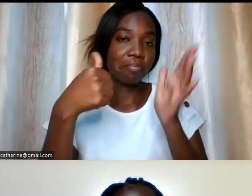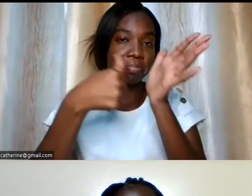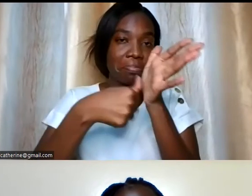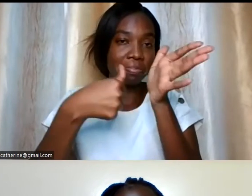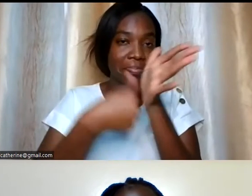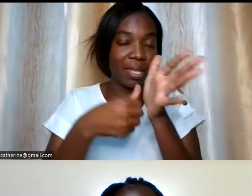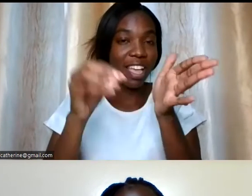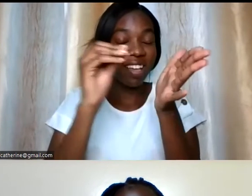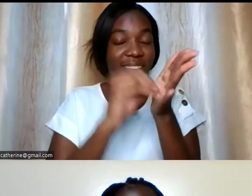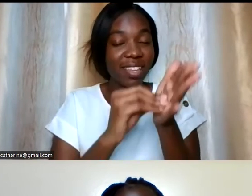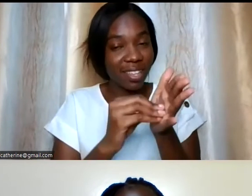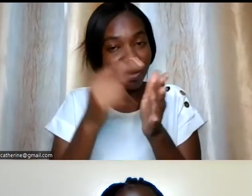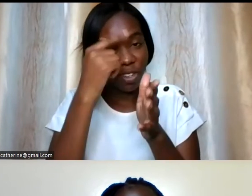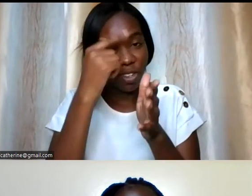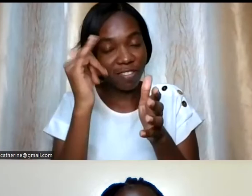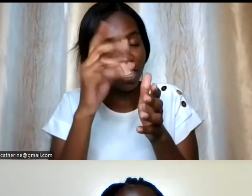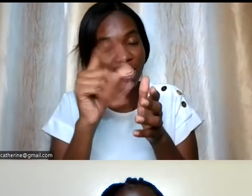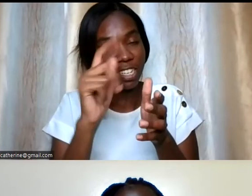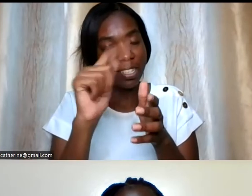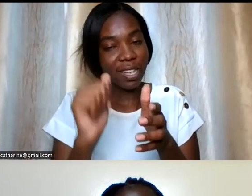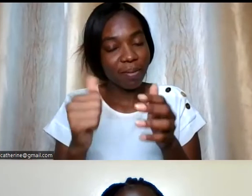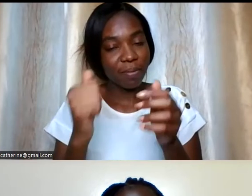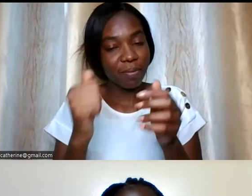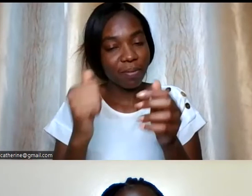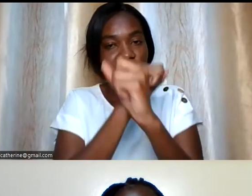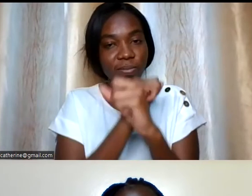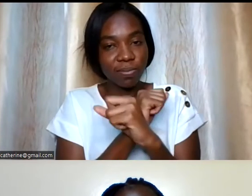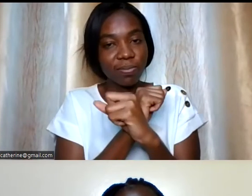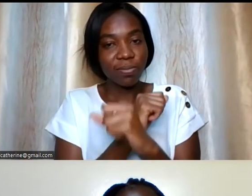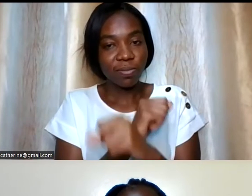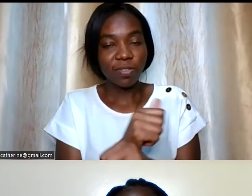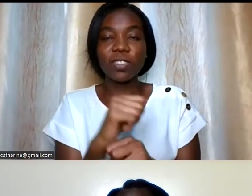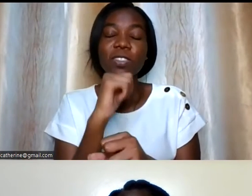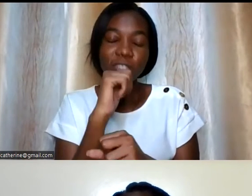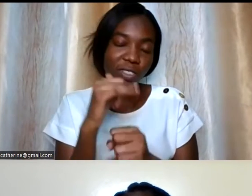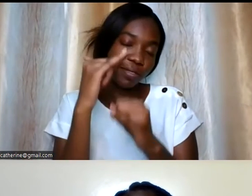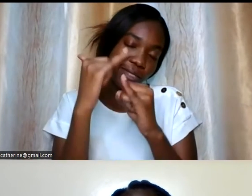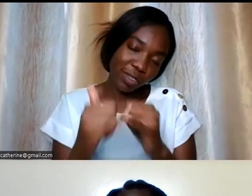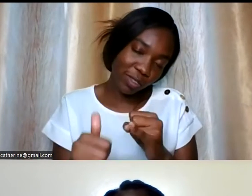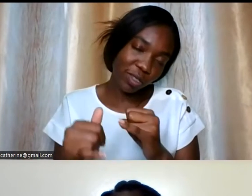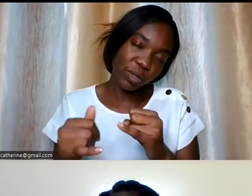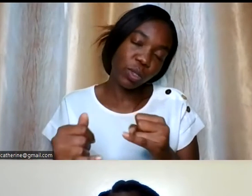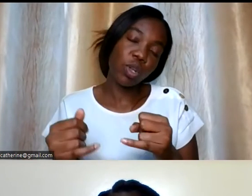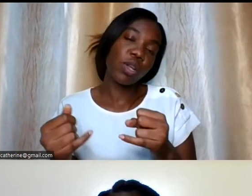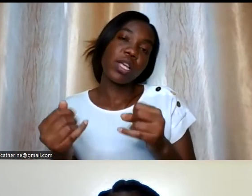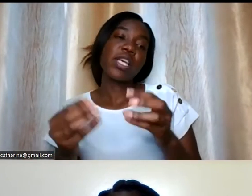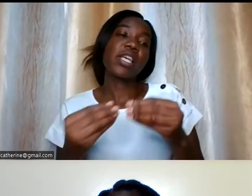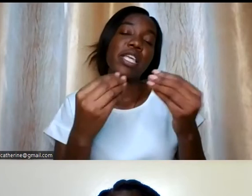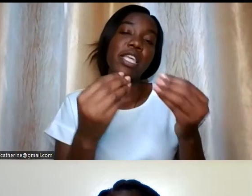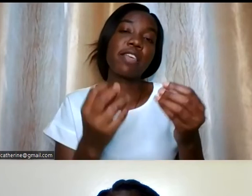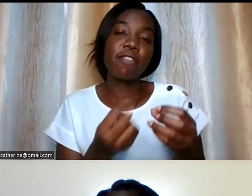of this data protection, they don't end up releasing the information of the